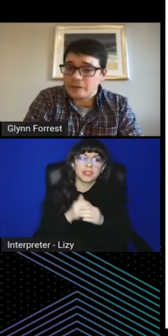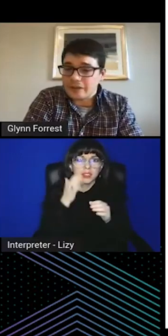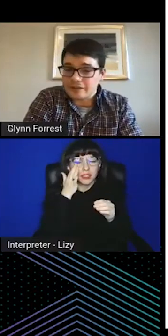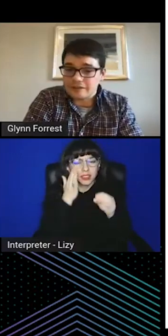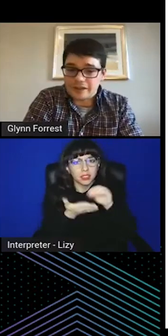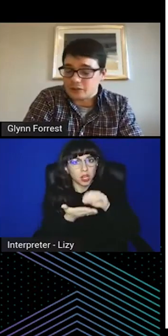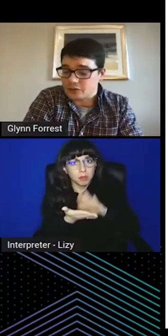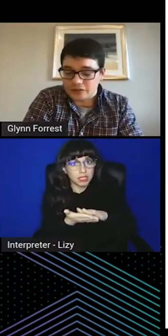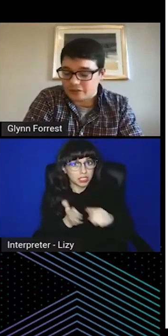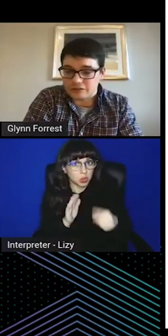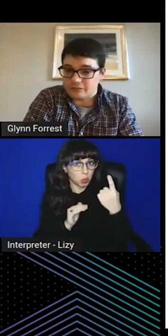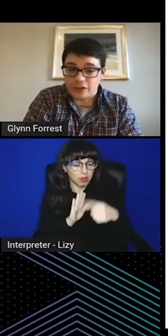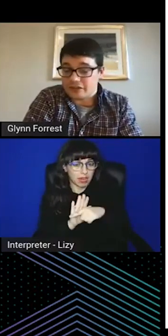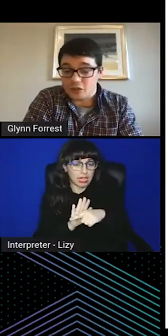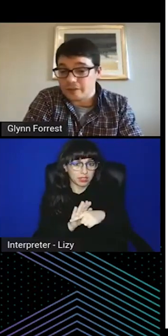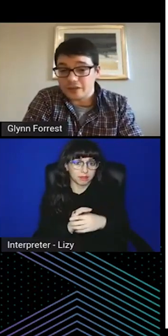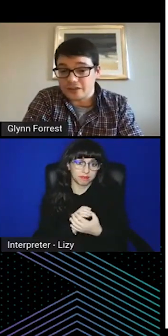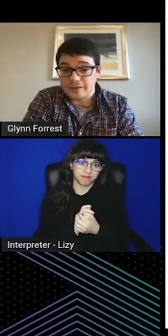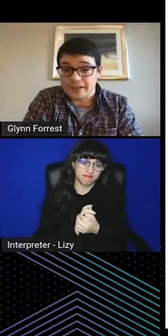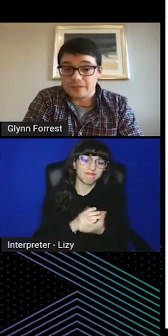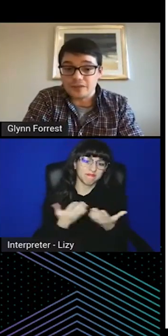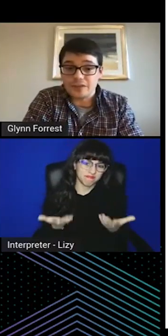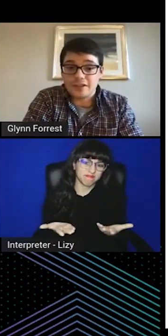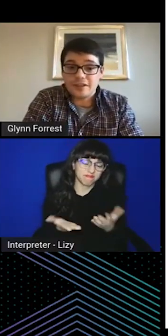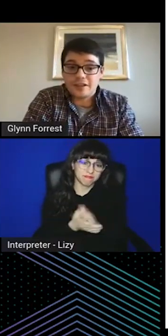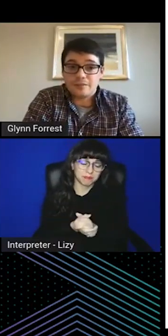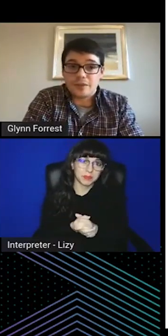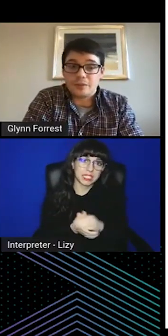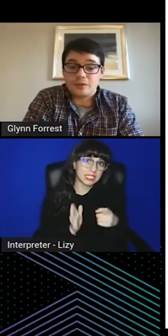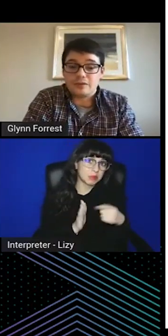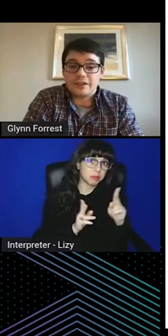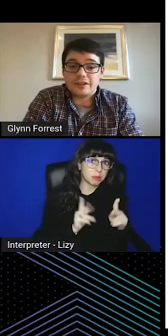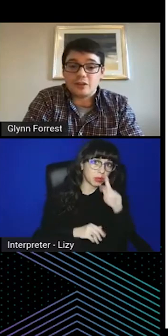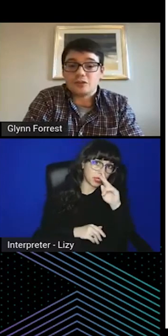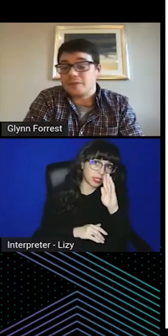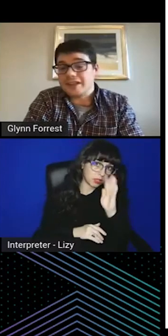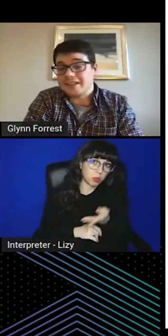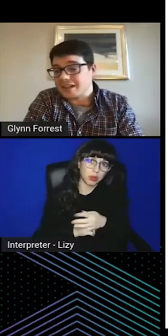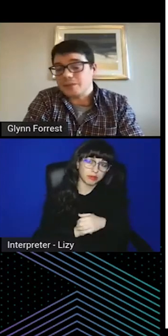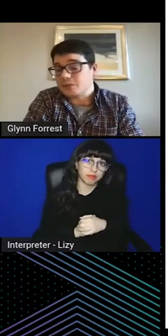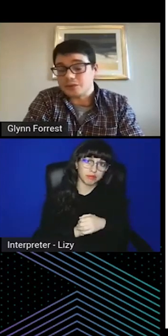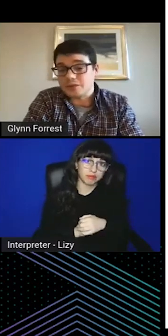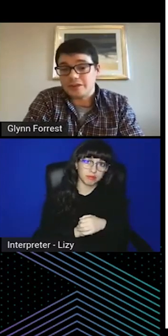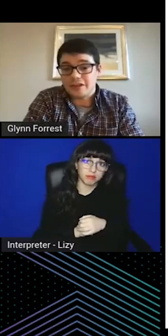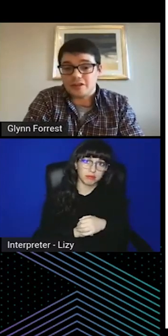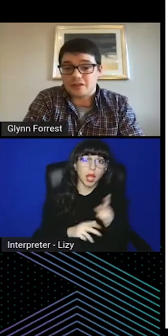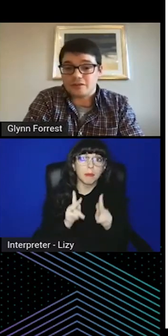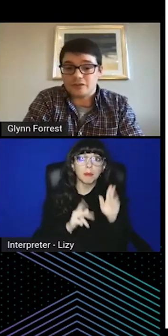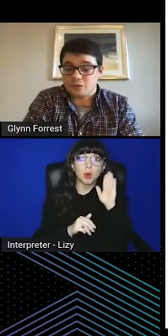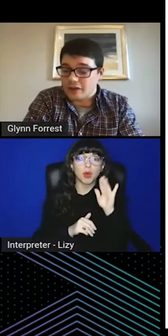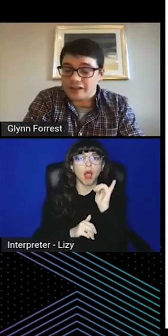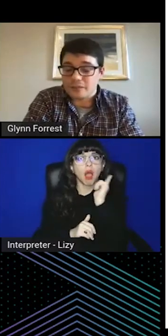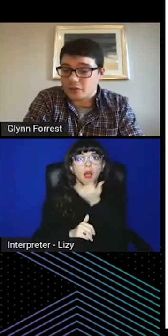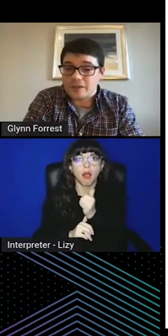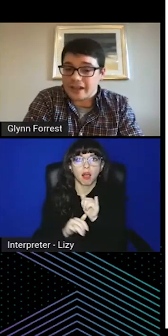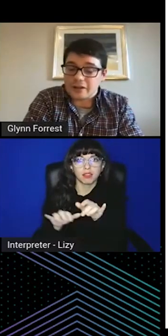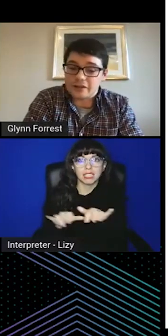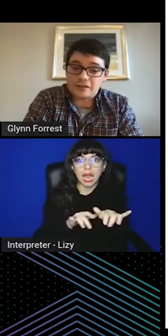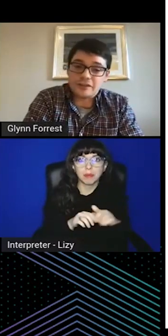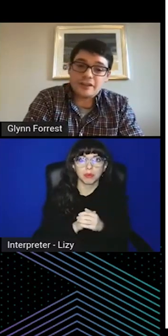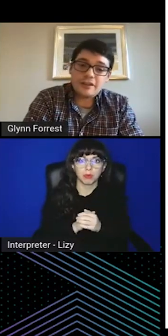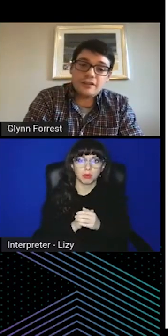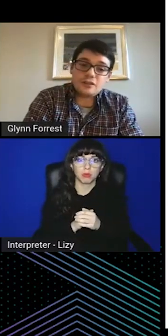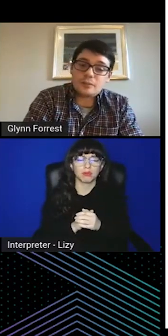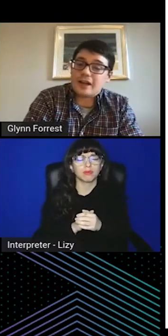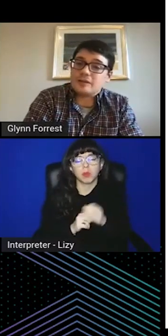ignored or not even known about sometimes. People can also make typos or just random human